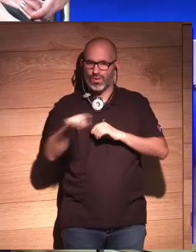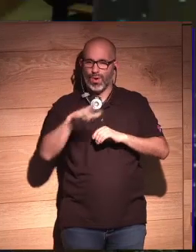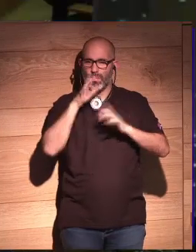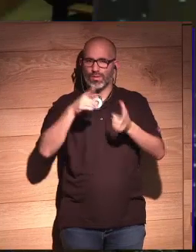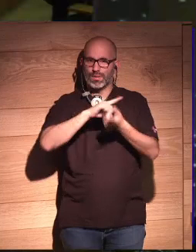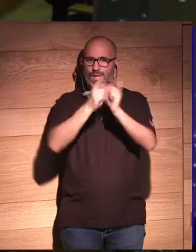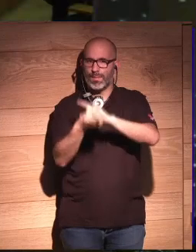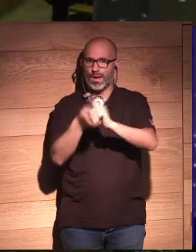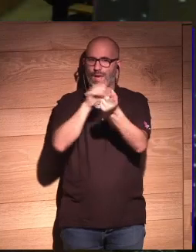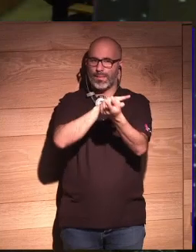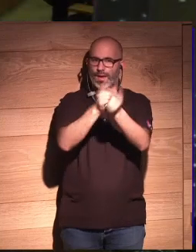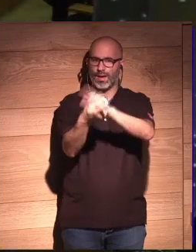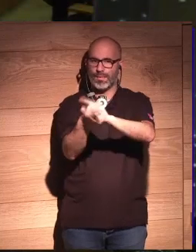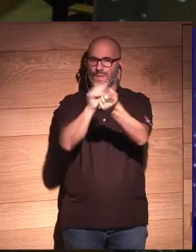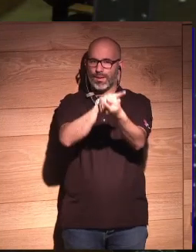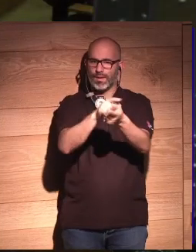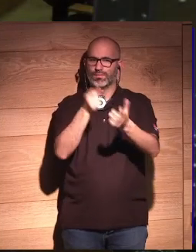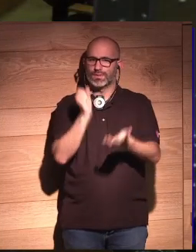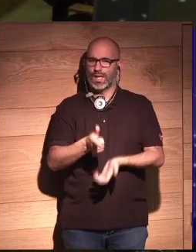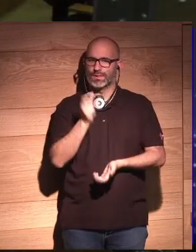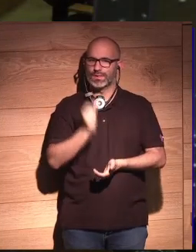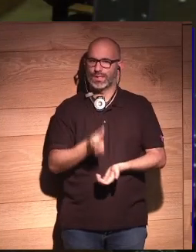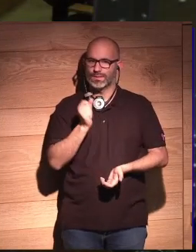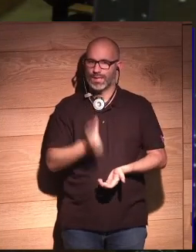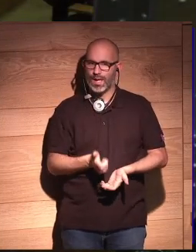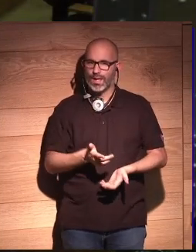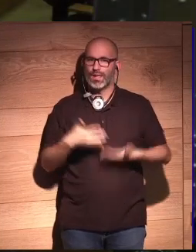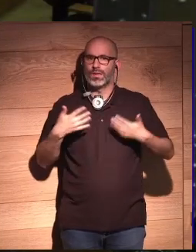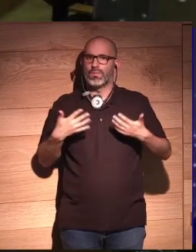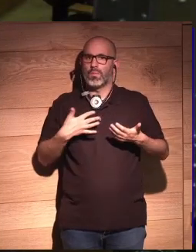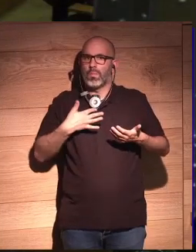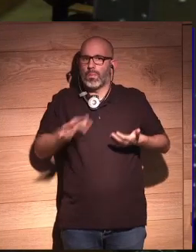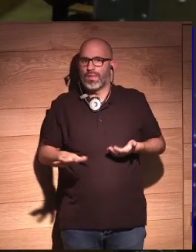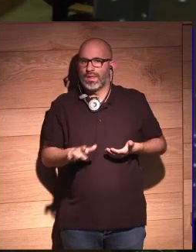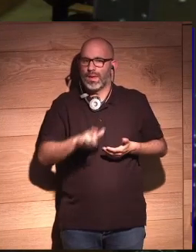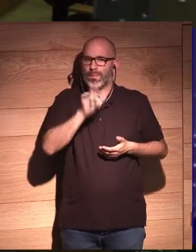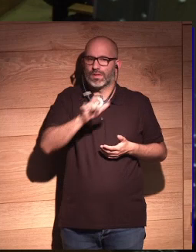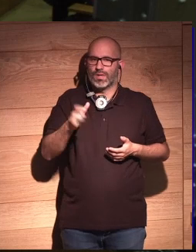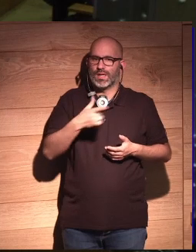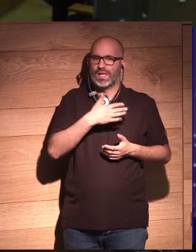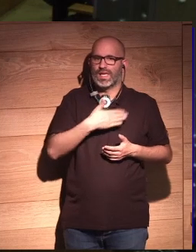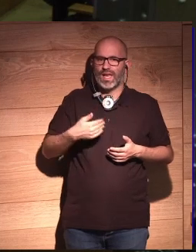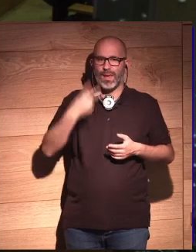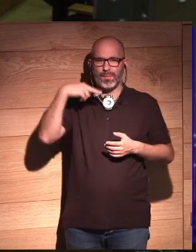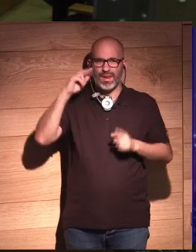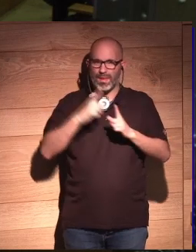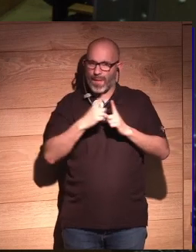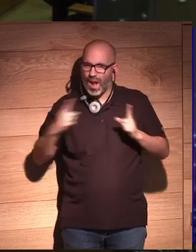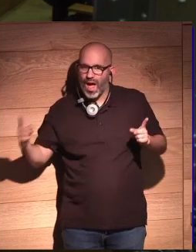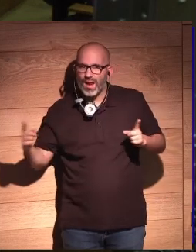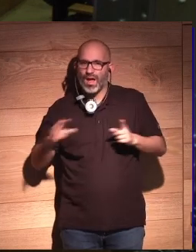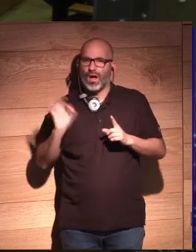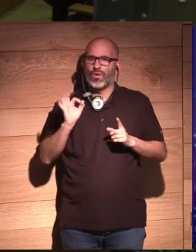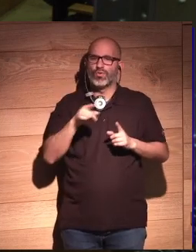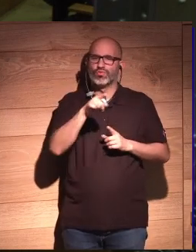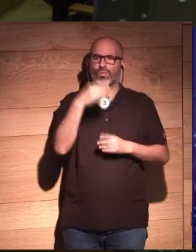dizzy and they get uncomfortable, so they don't like long experiences. So do you feel like we're getting to that point where we're actually going to be able